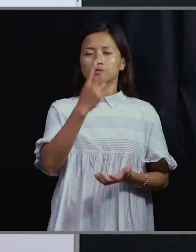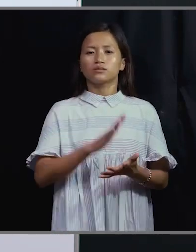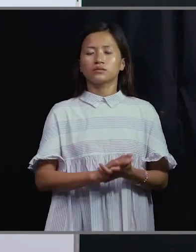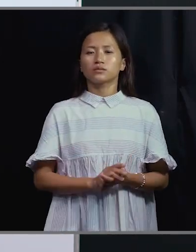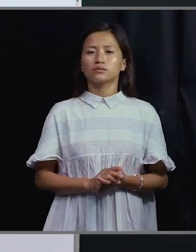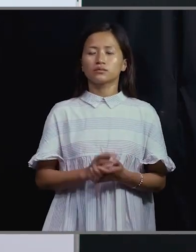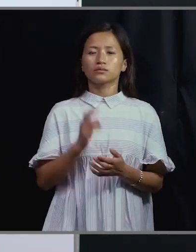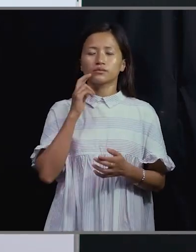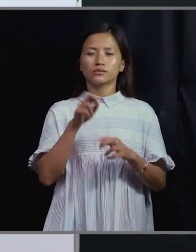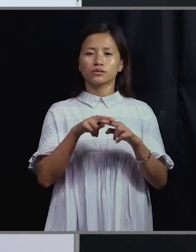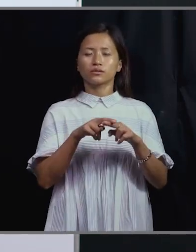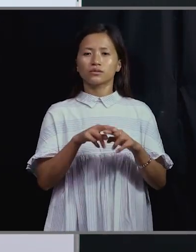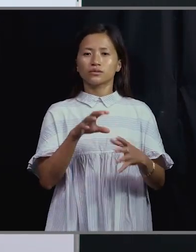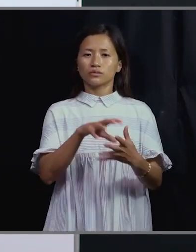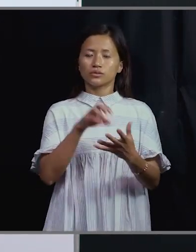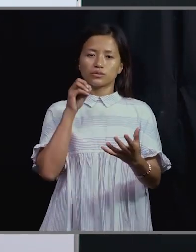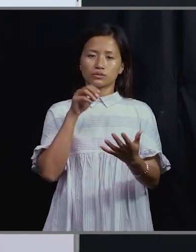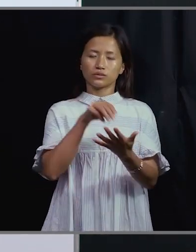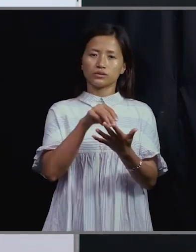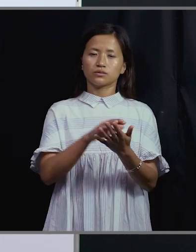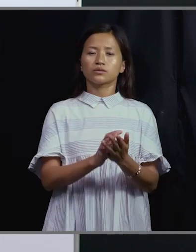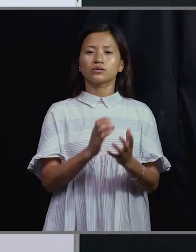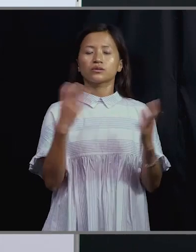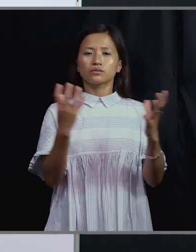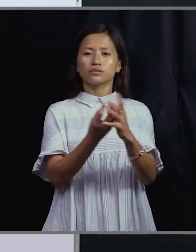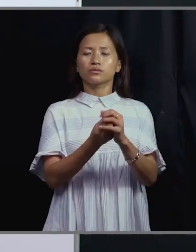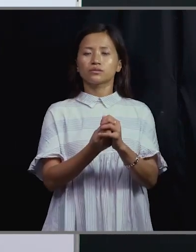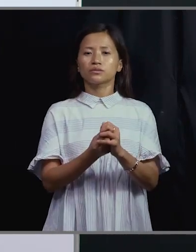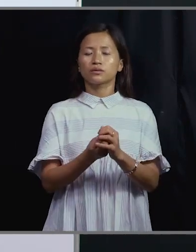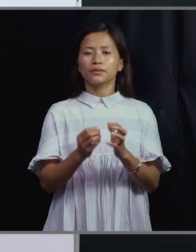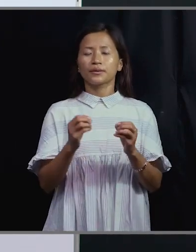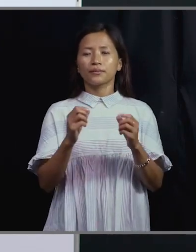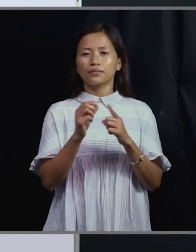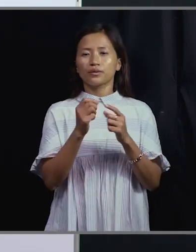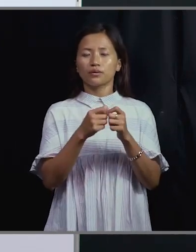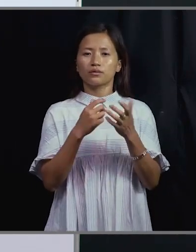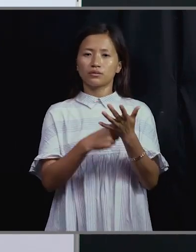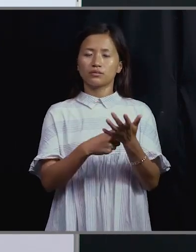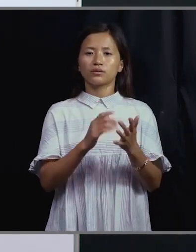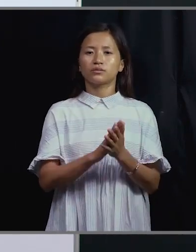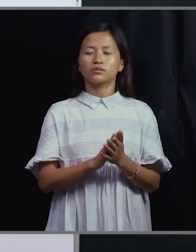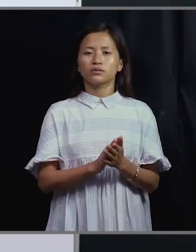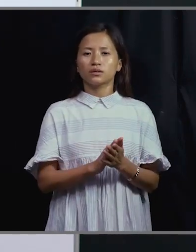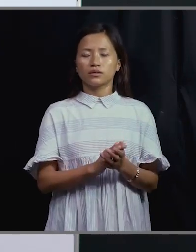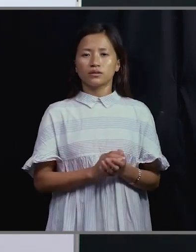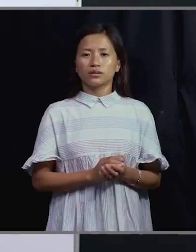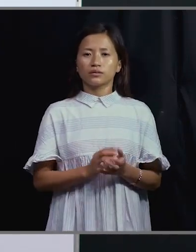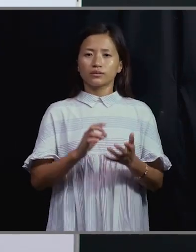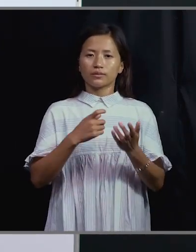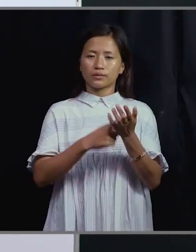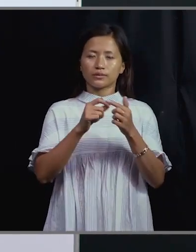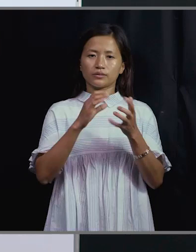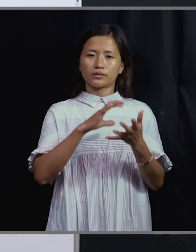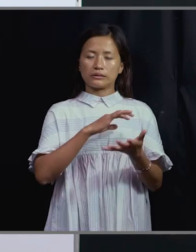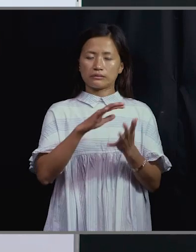if there are electron withdrawing groups like nitro group at ortho and para positions, the nucleophilic substitution reaction